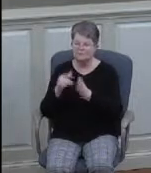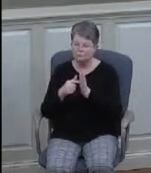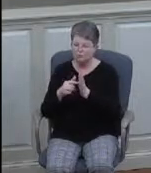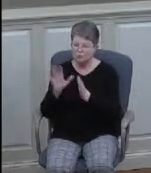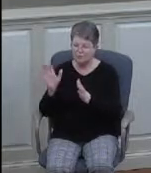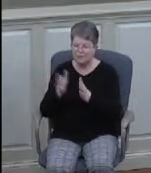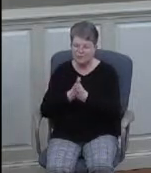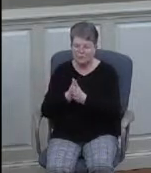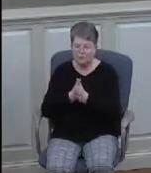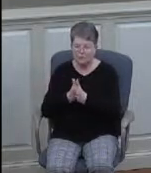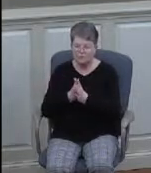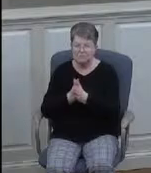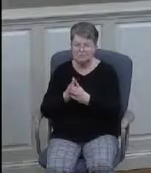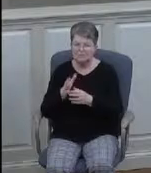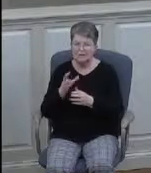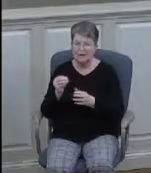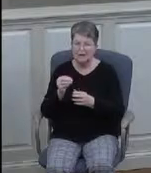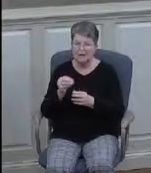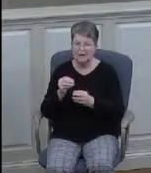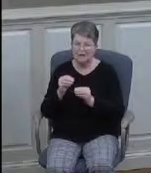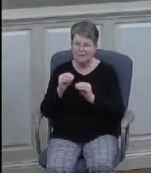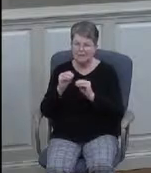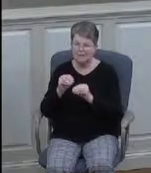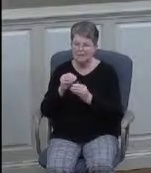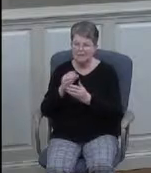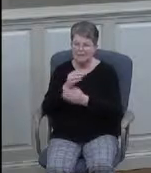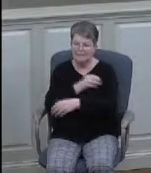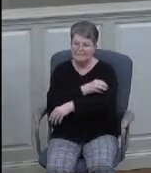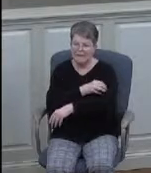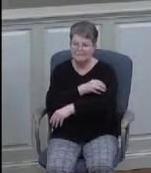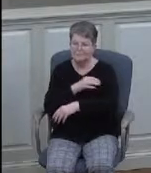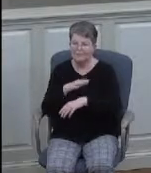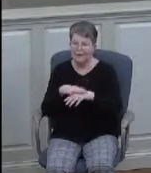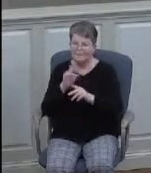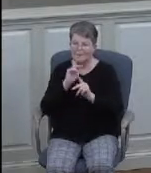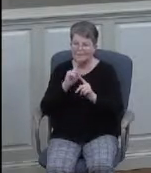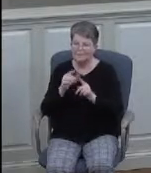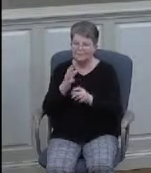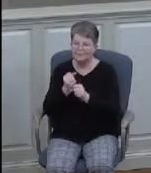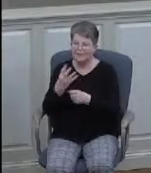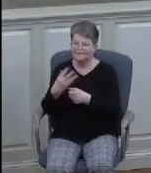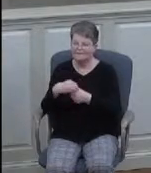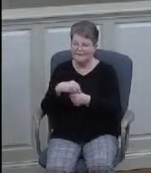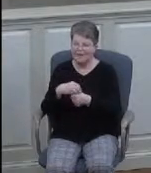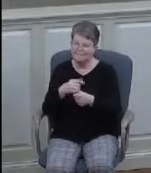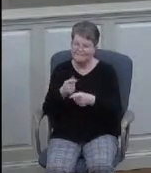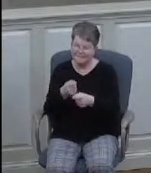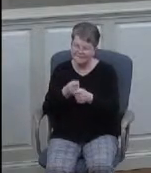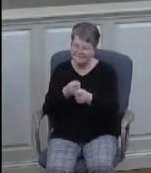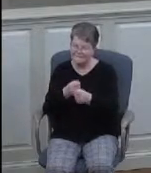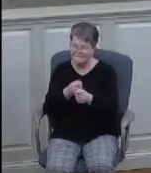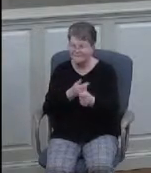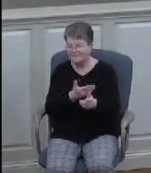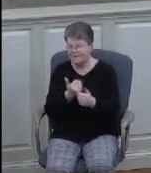it and put the muscle on some people to get get involved,